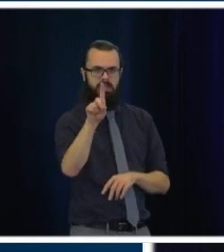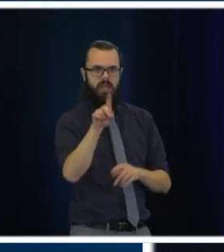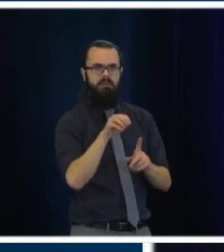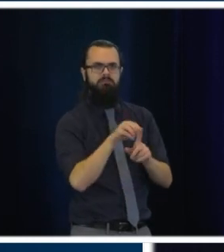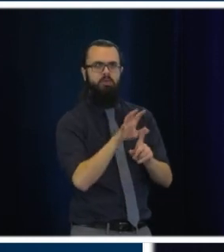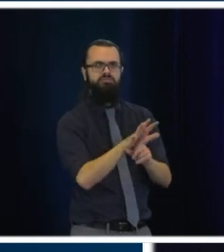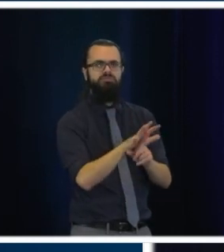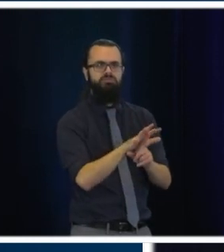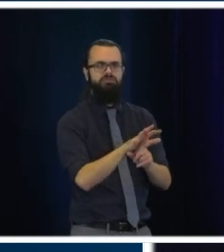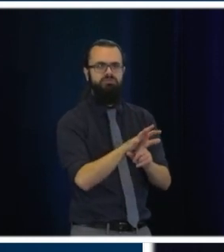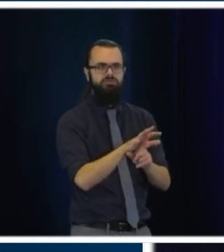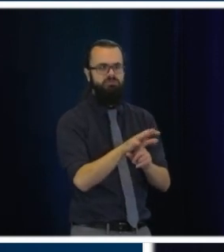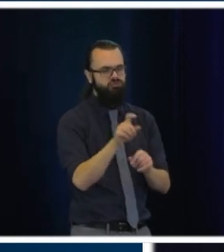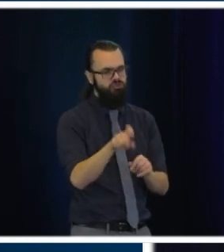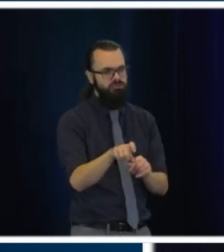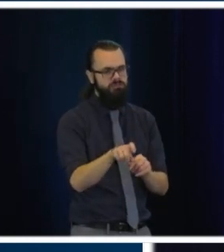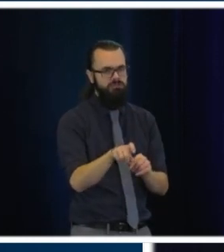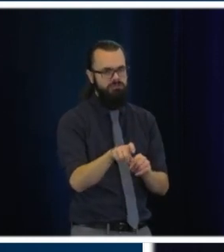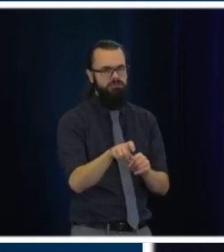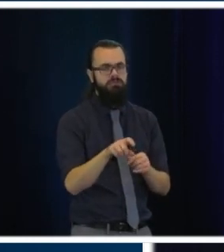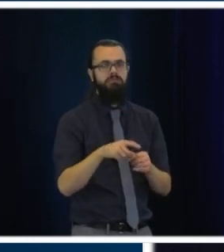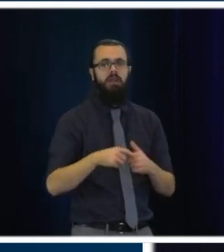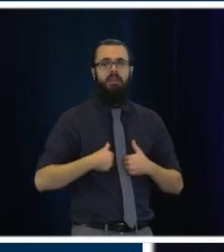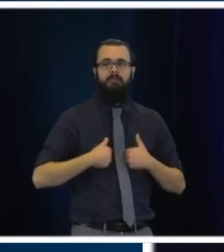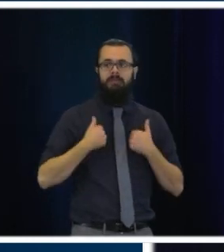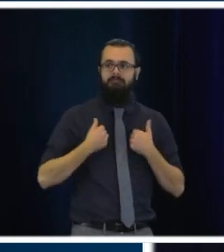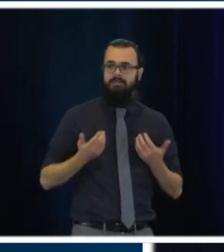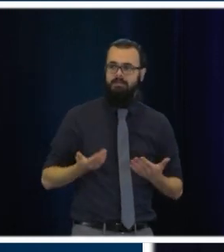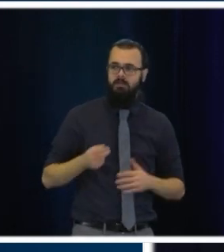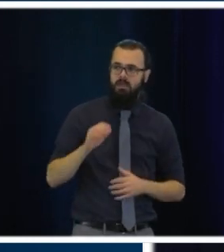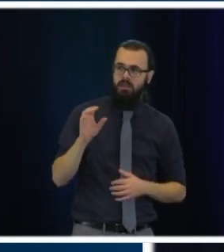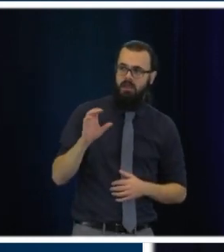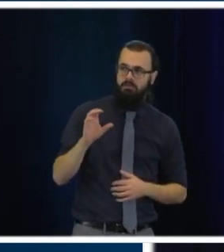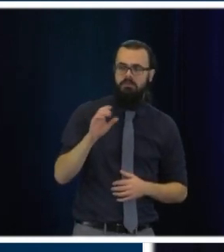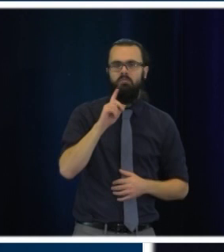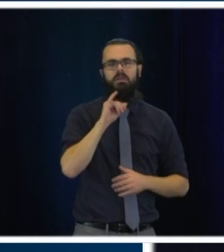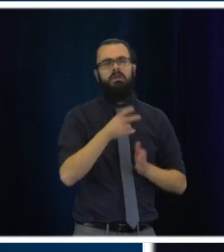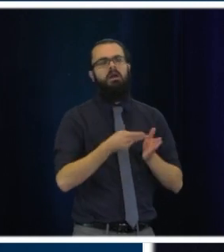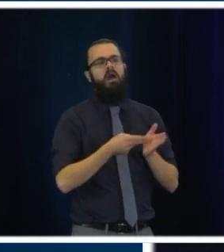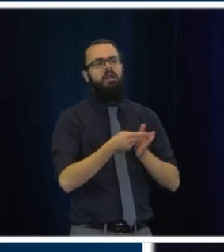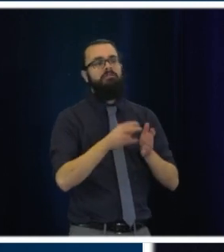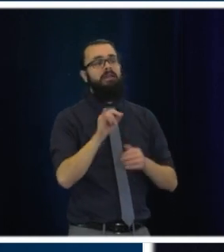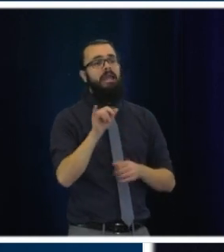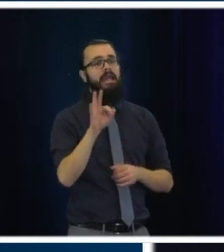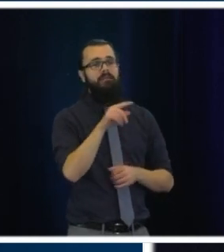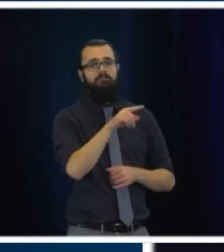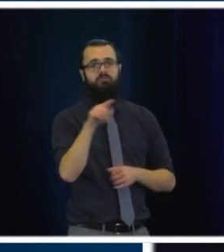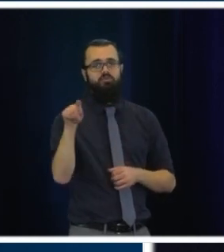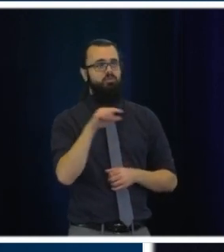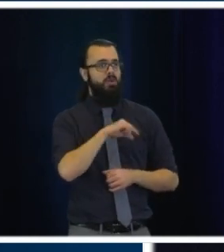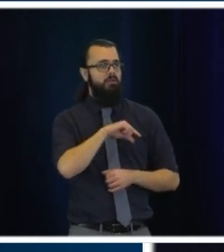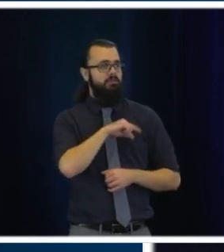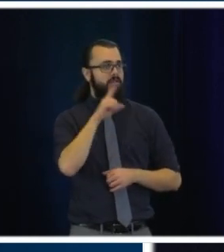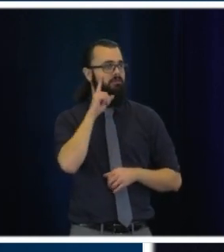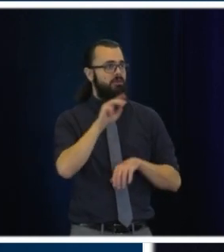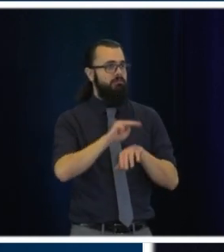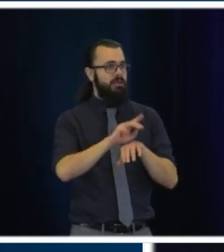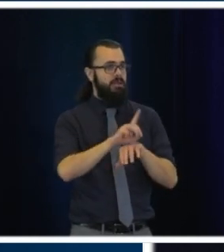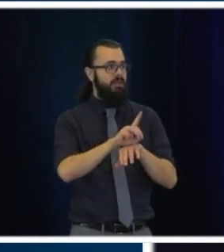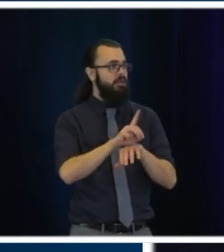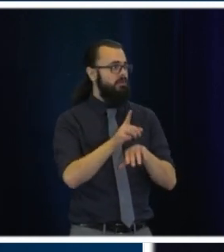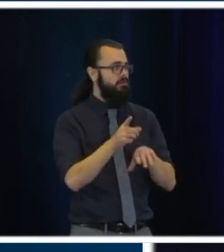Anyone living in the city of Columbus and anyone on Medicaid, really what the state says is anyone on Medicaid, any child on